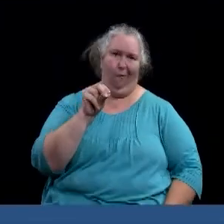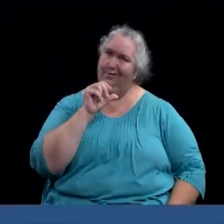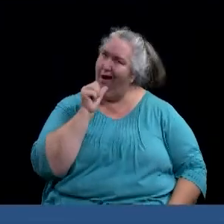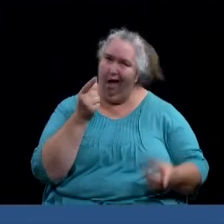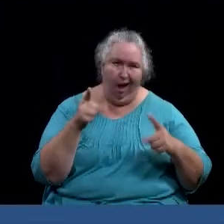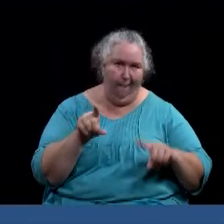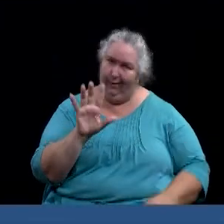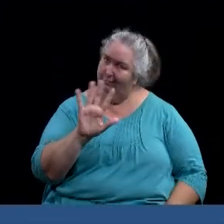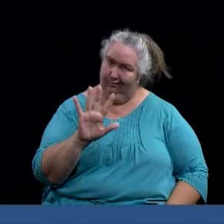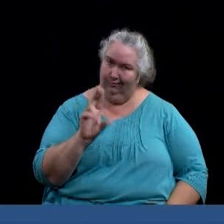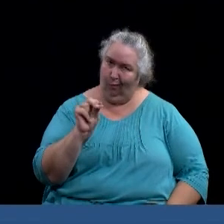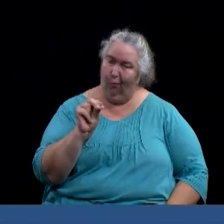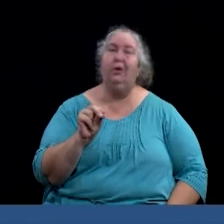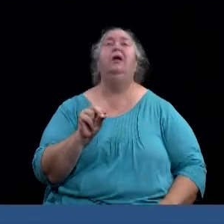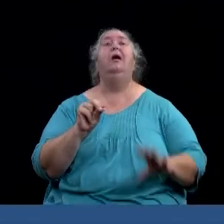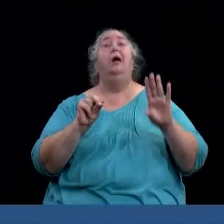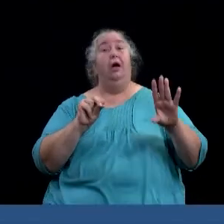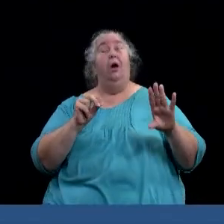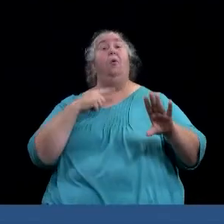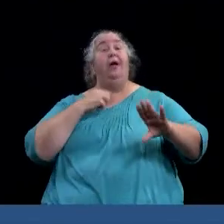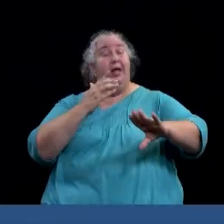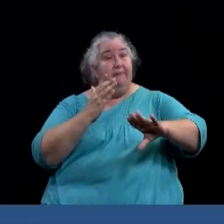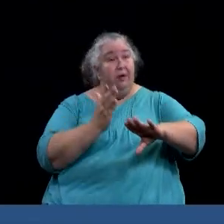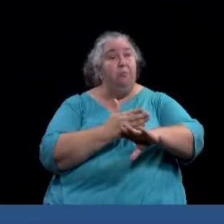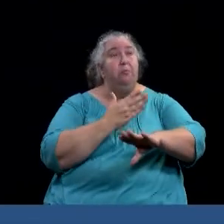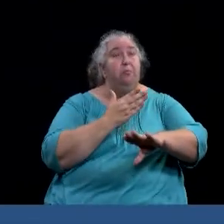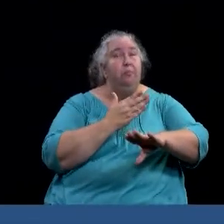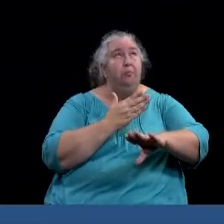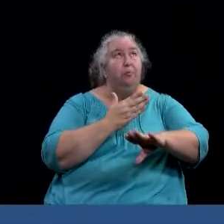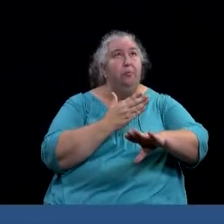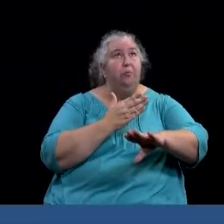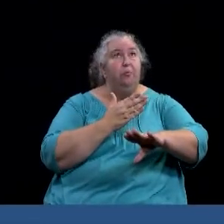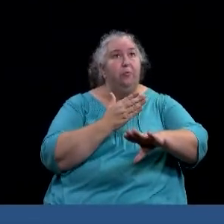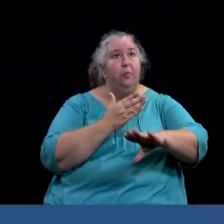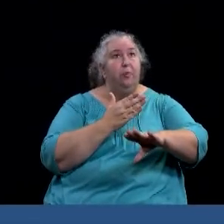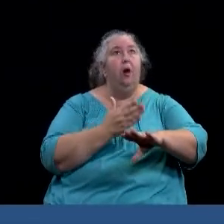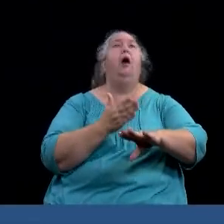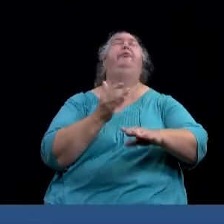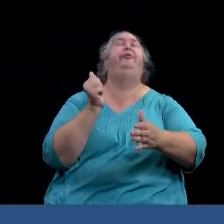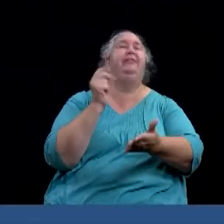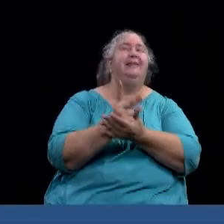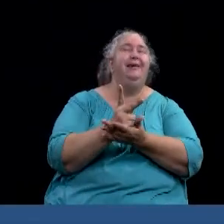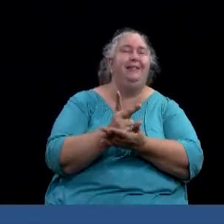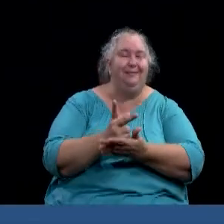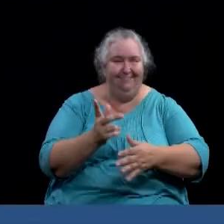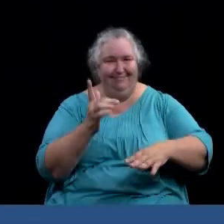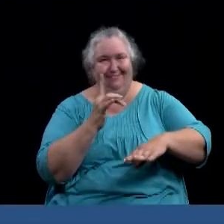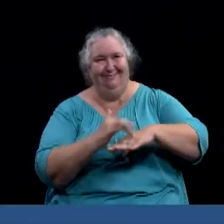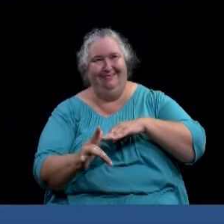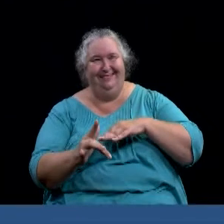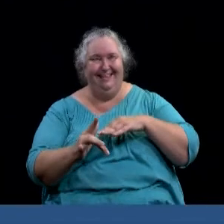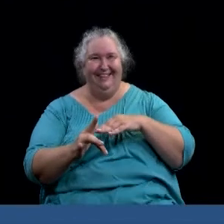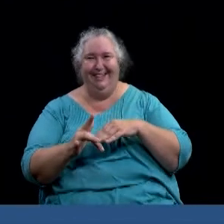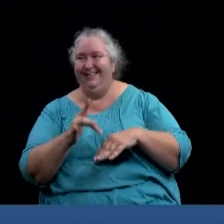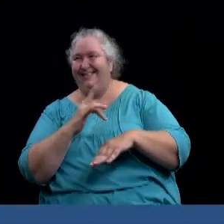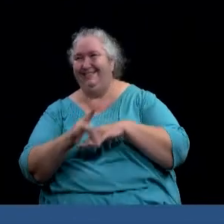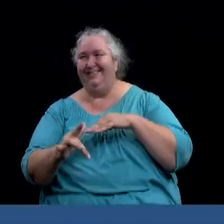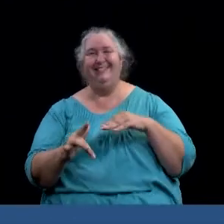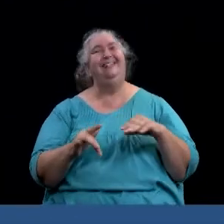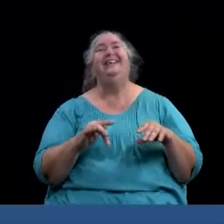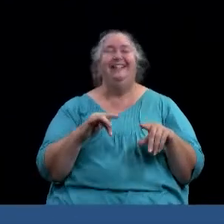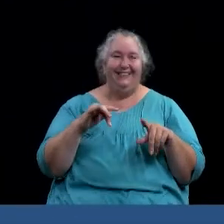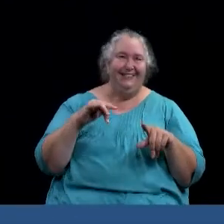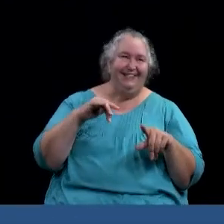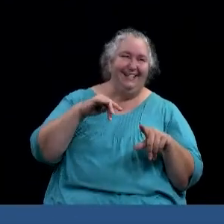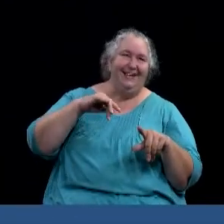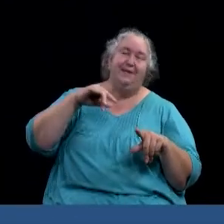approval. Residents are not required to leave the South Terrace property during renovations whatsoever. According